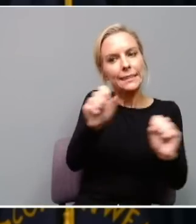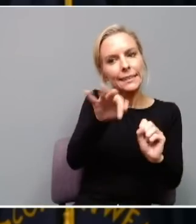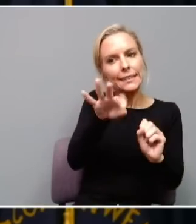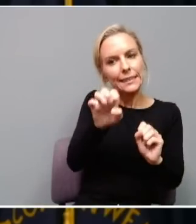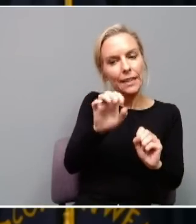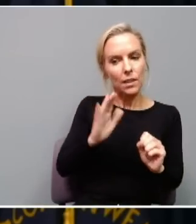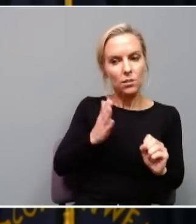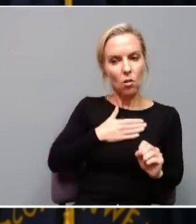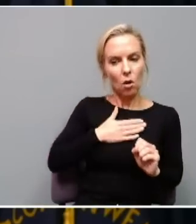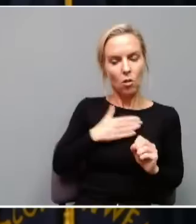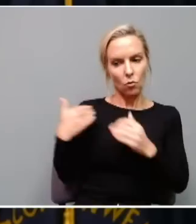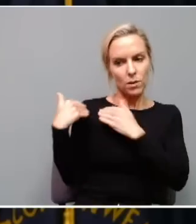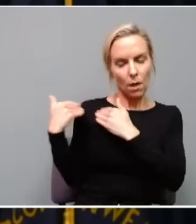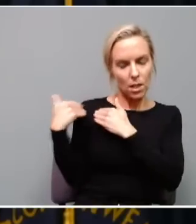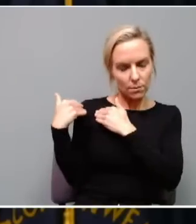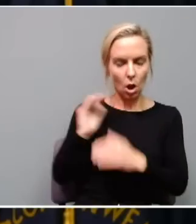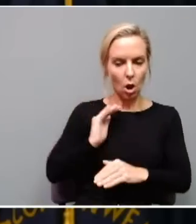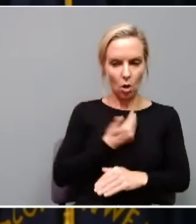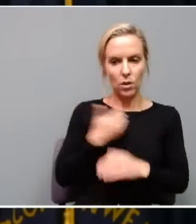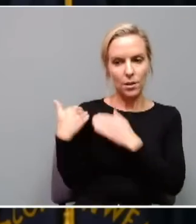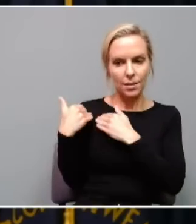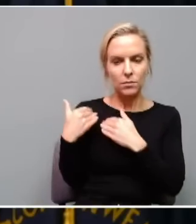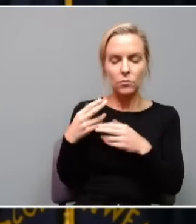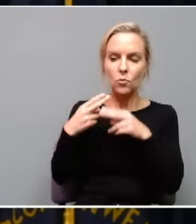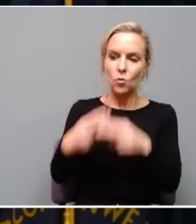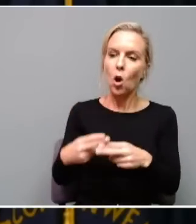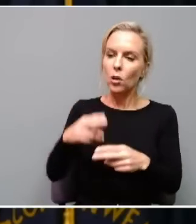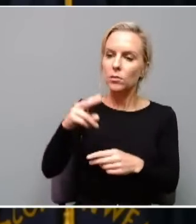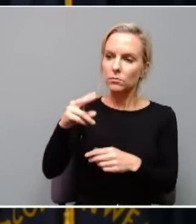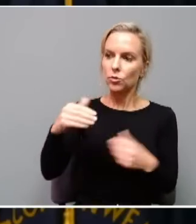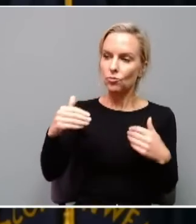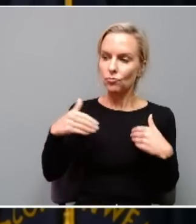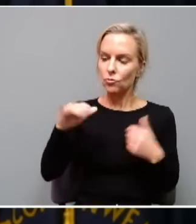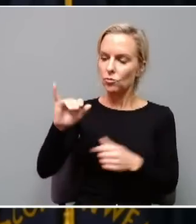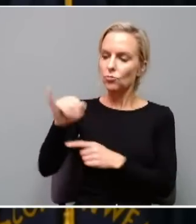responsibility. Kids, we call them juveniles, they're kids